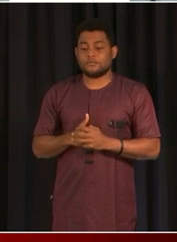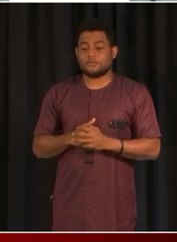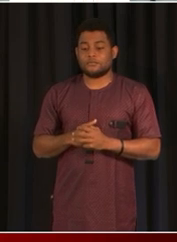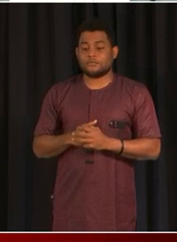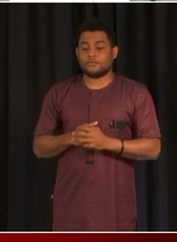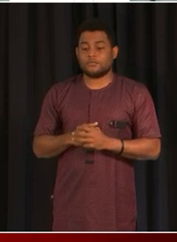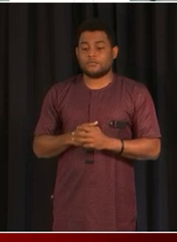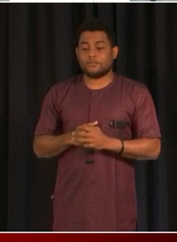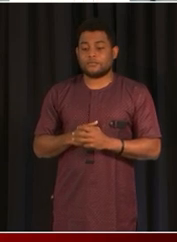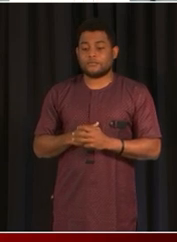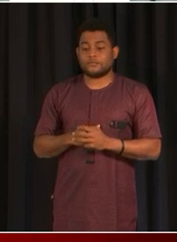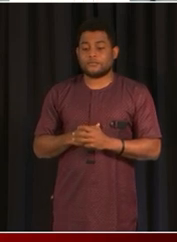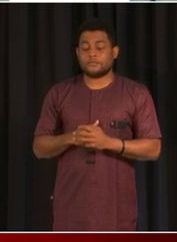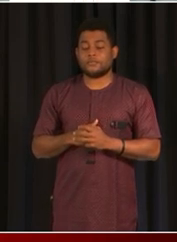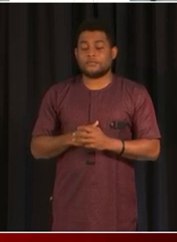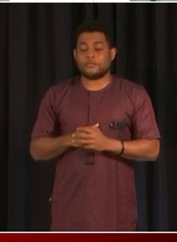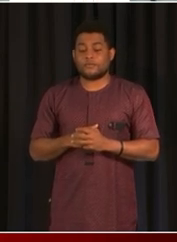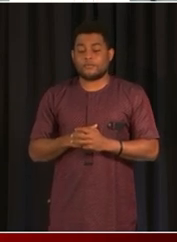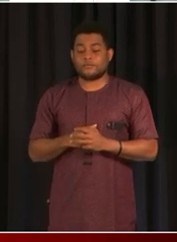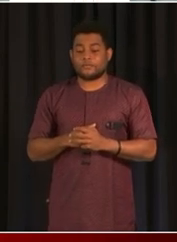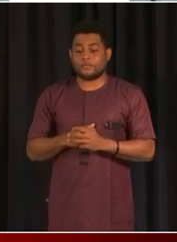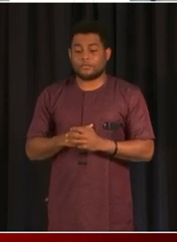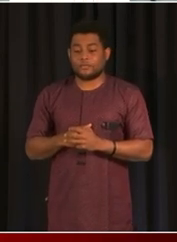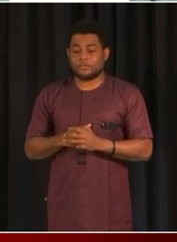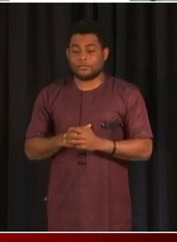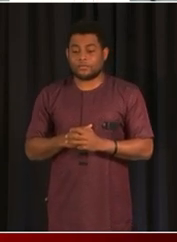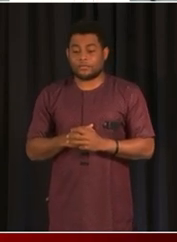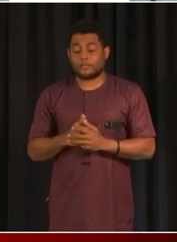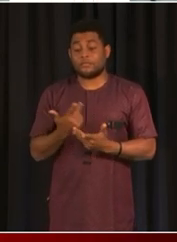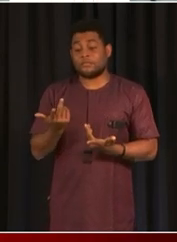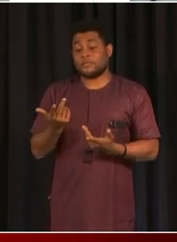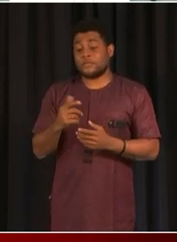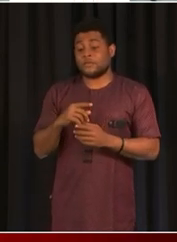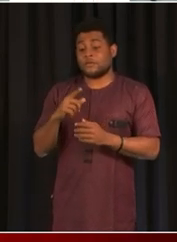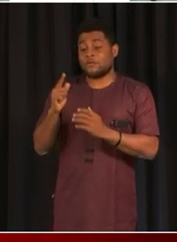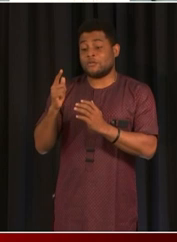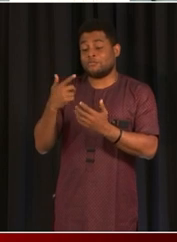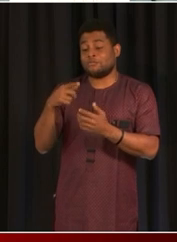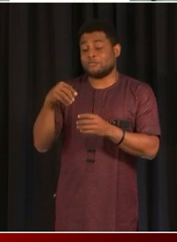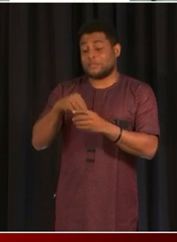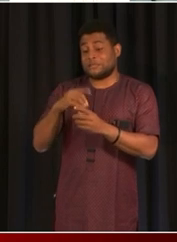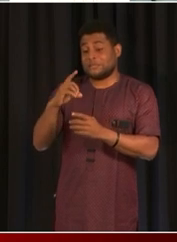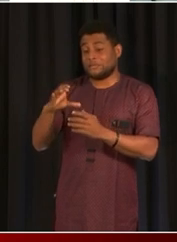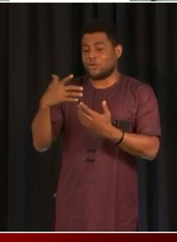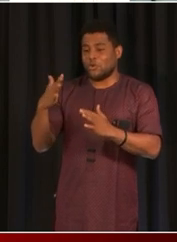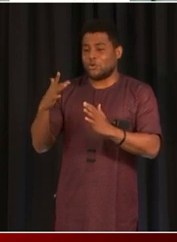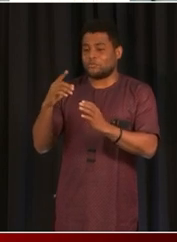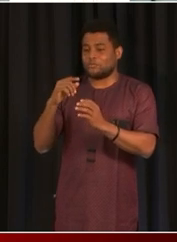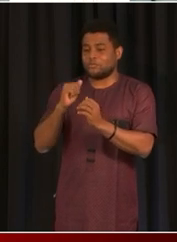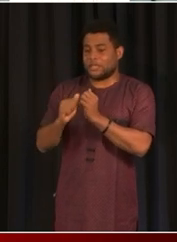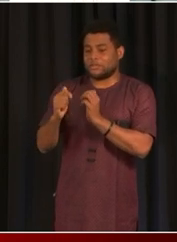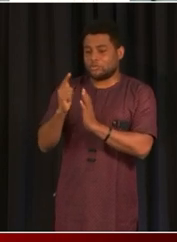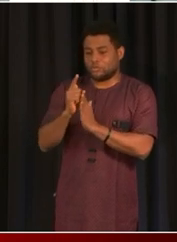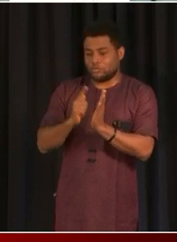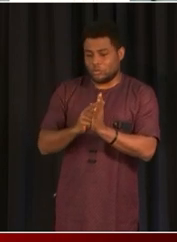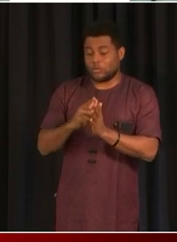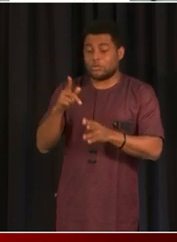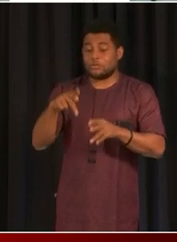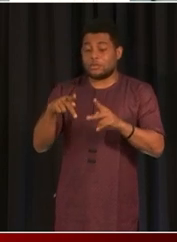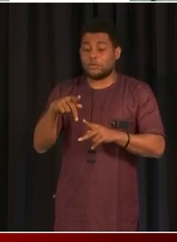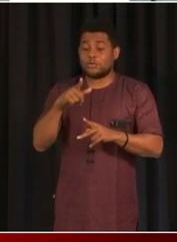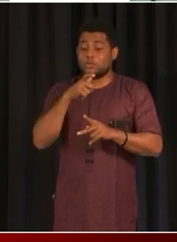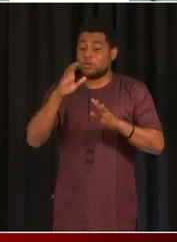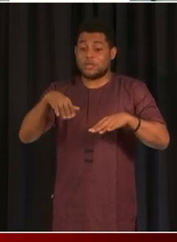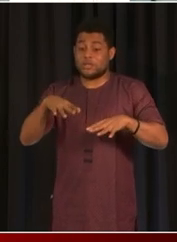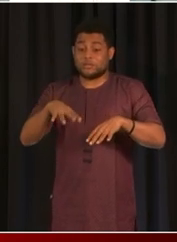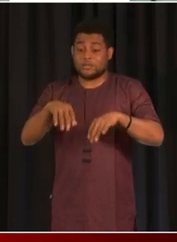people to have an option outside of vaccination. When that EUA is not what we're operating, as soon as one of the vaccines is